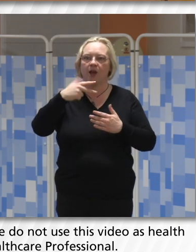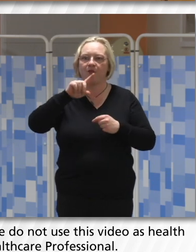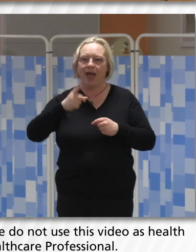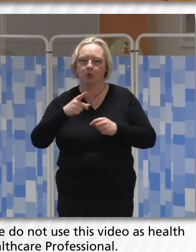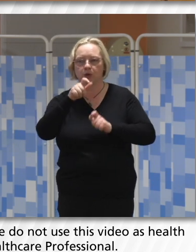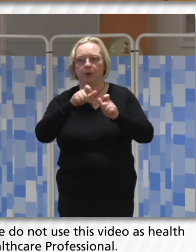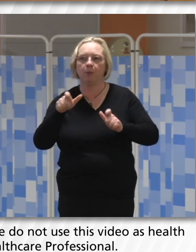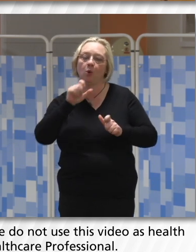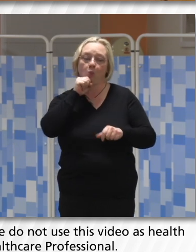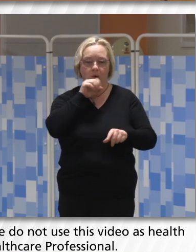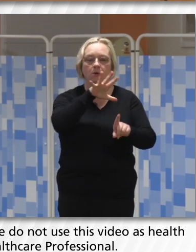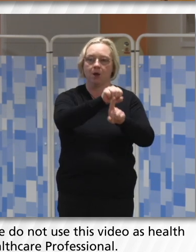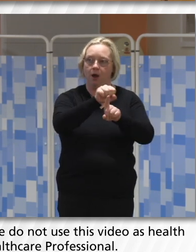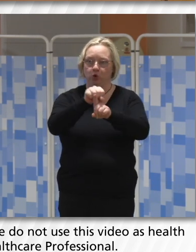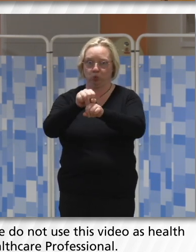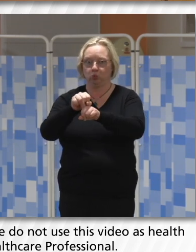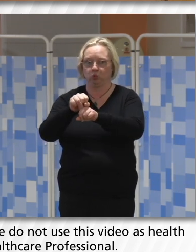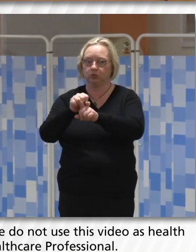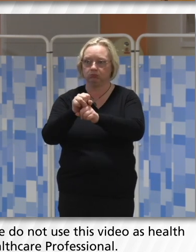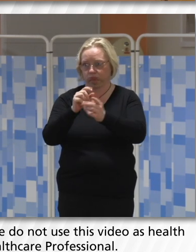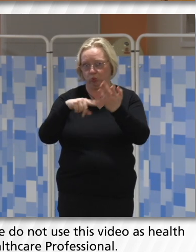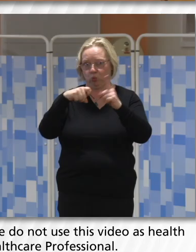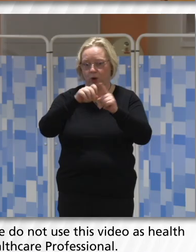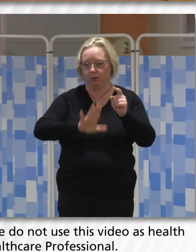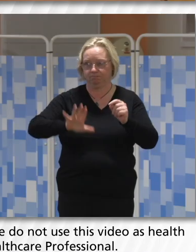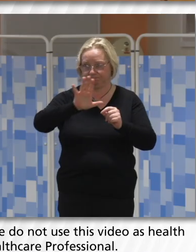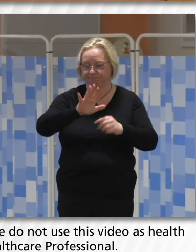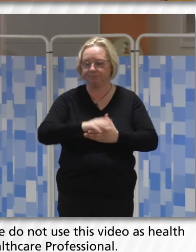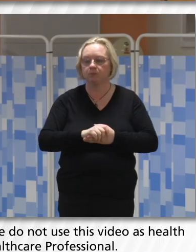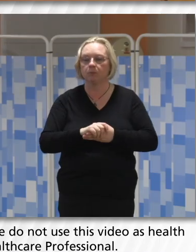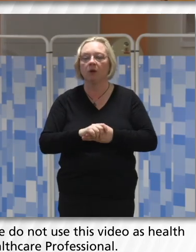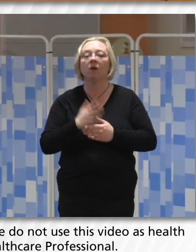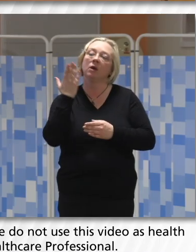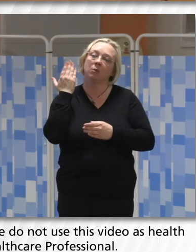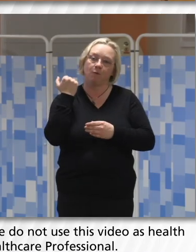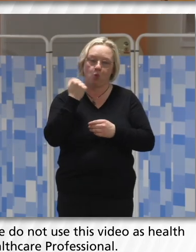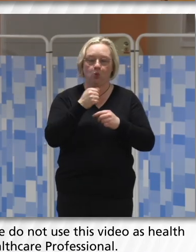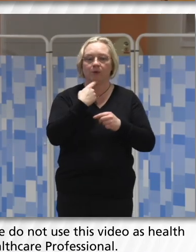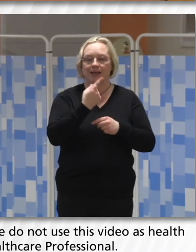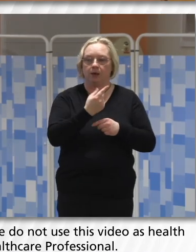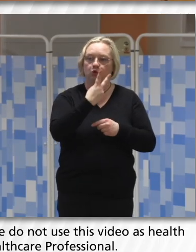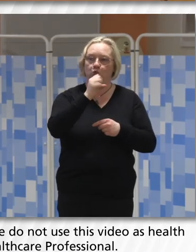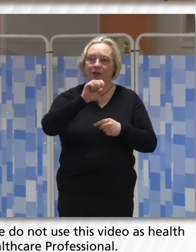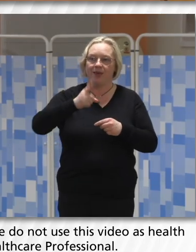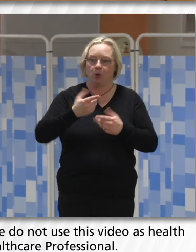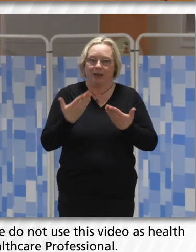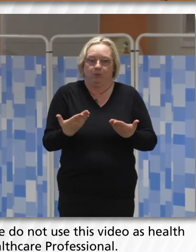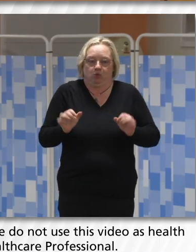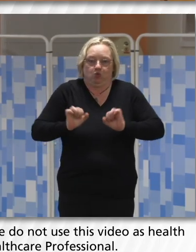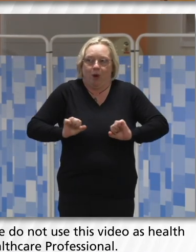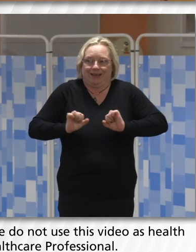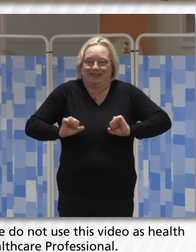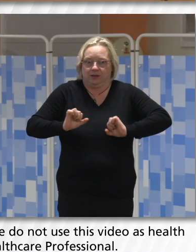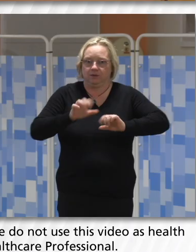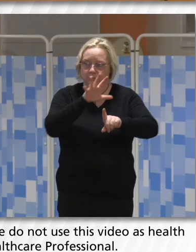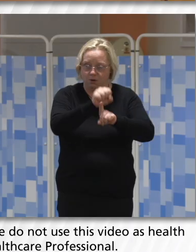in the UK. And as I said before, 20,000 are waiting for a diagnosis. So